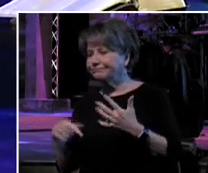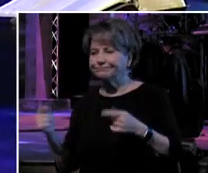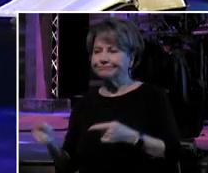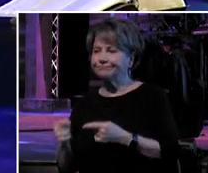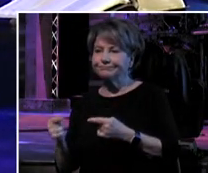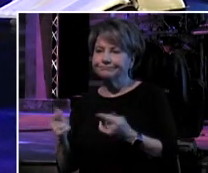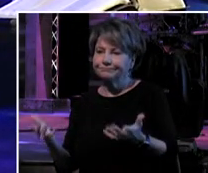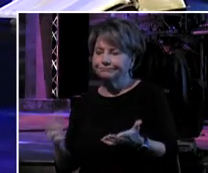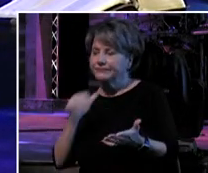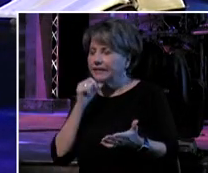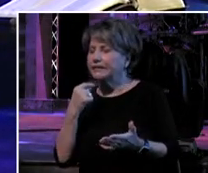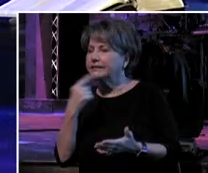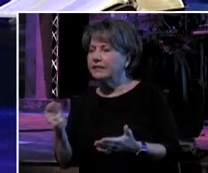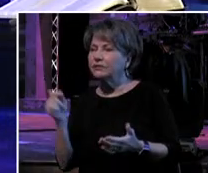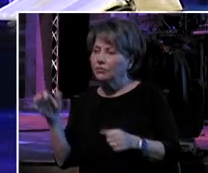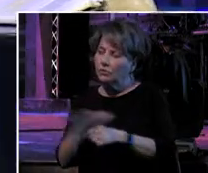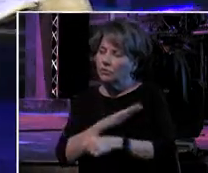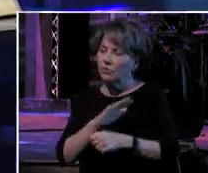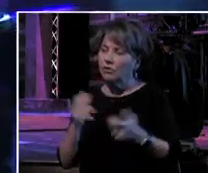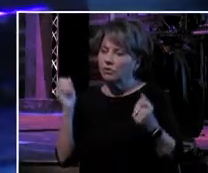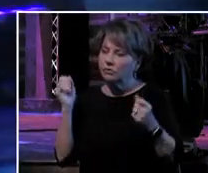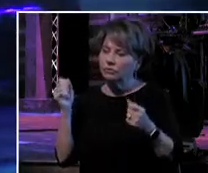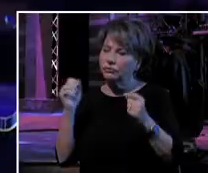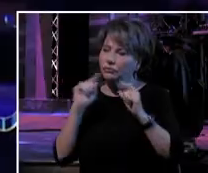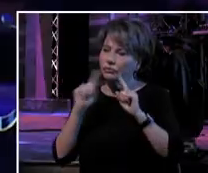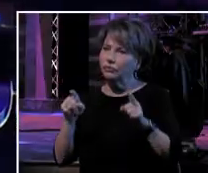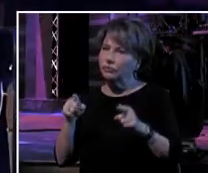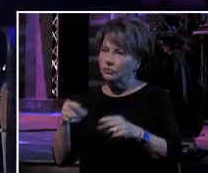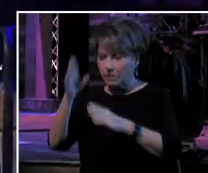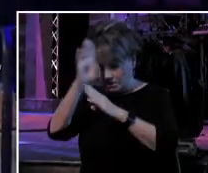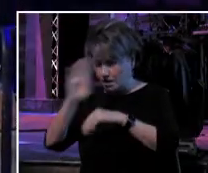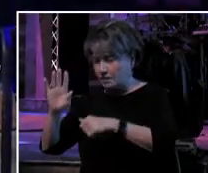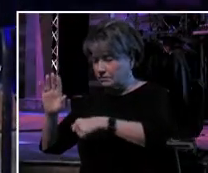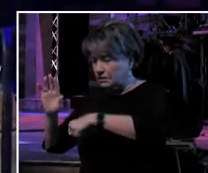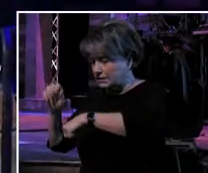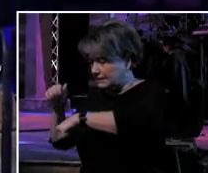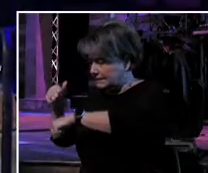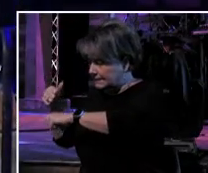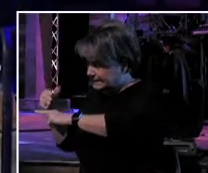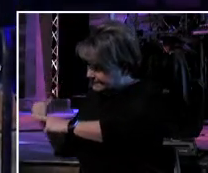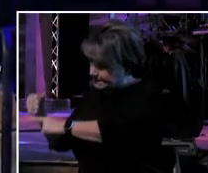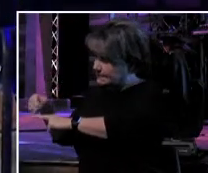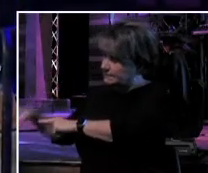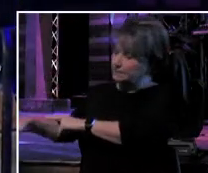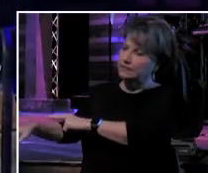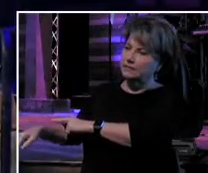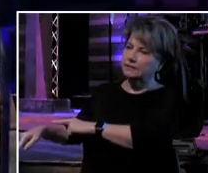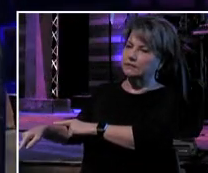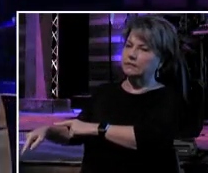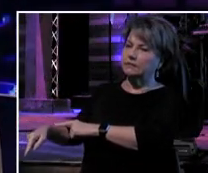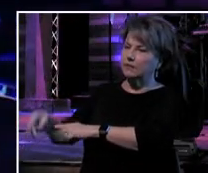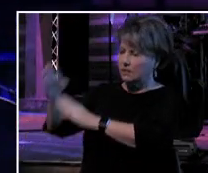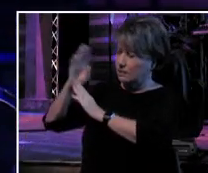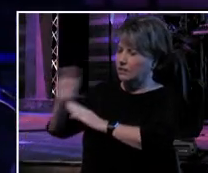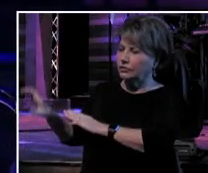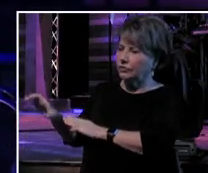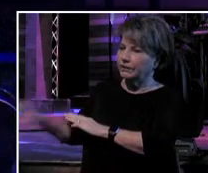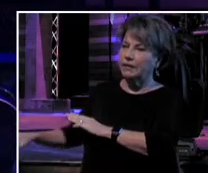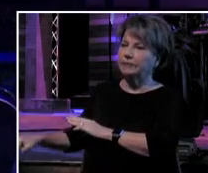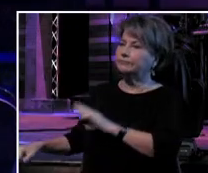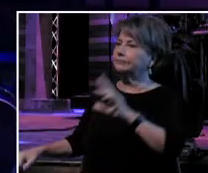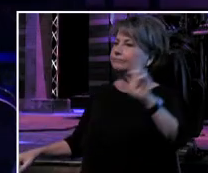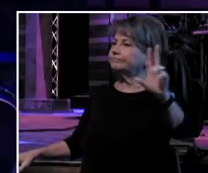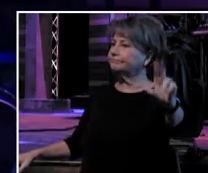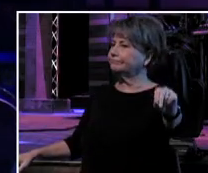I didn't tell her all the truth. And so God is up there going, all right. So you're not true with your wife. I'm going to let this happen in your life. Now,